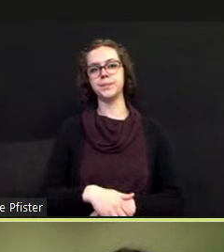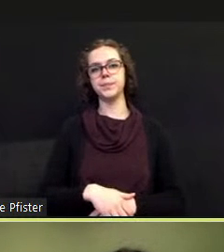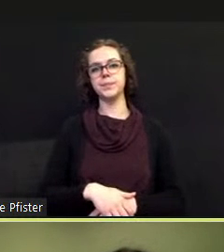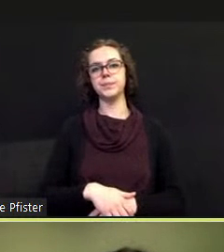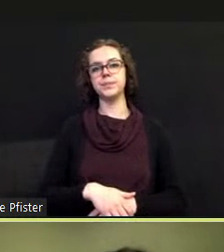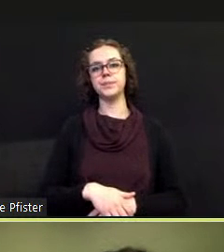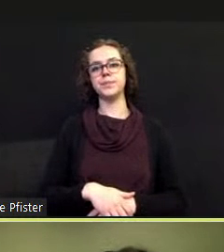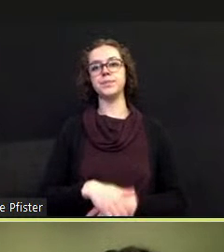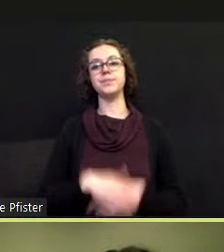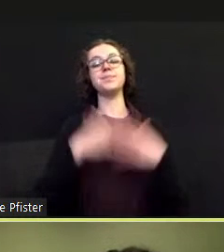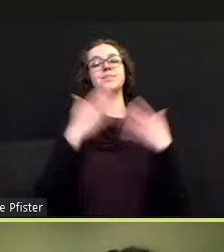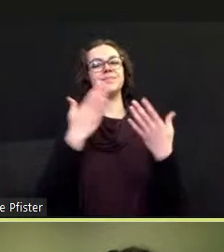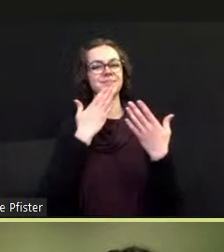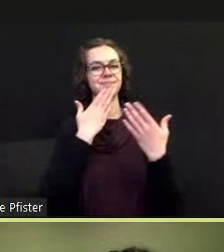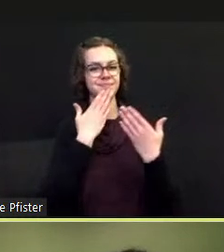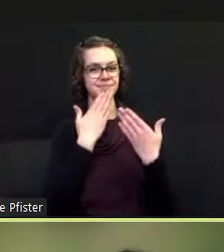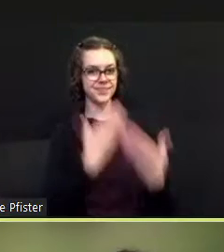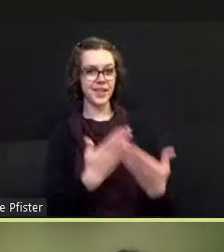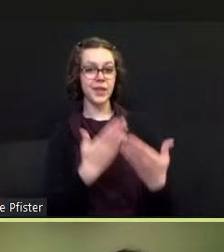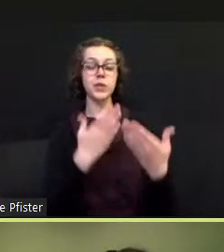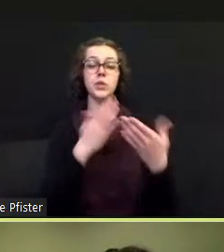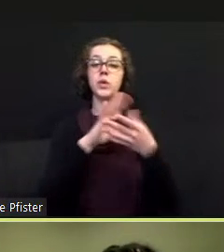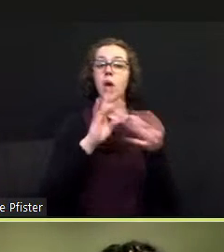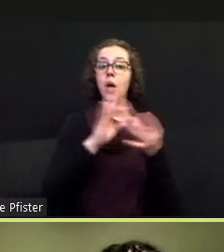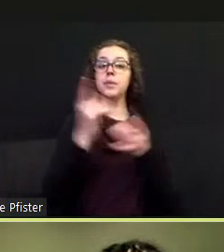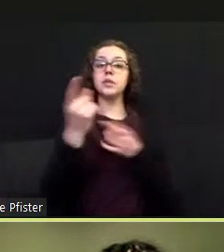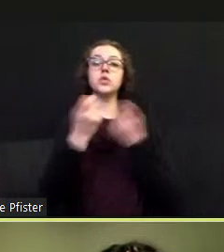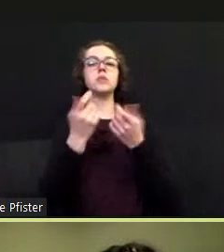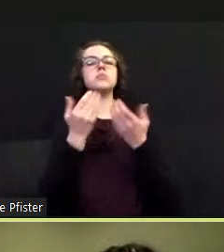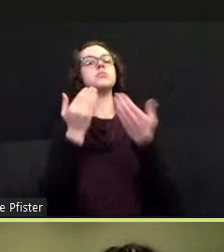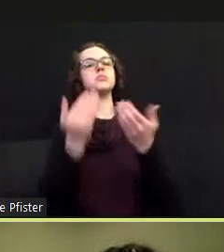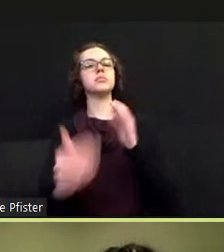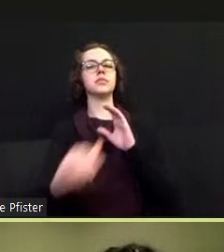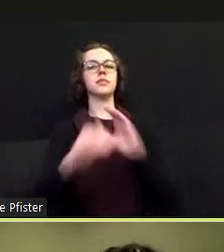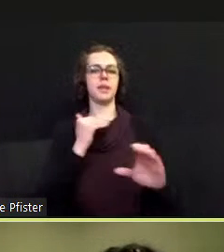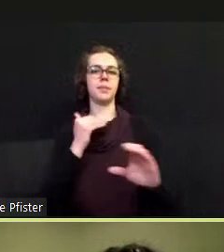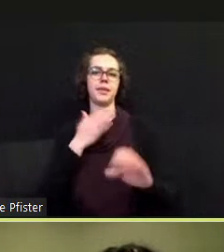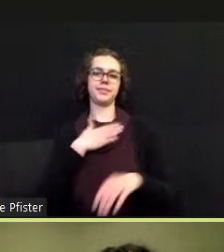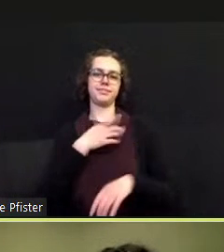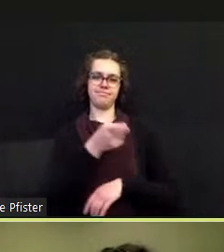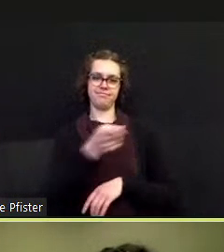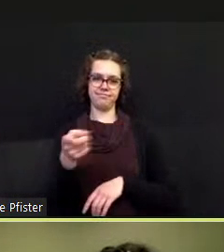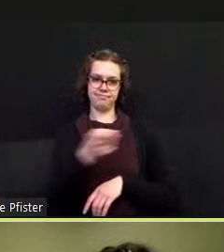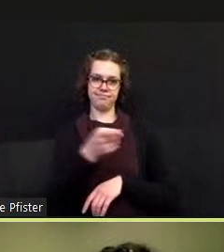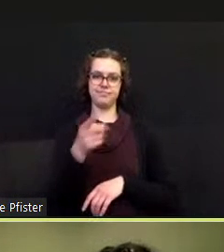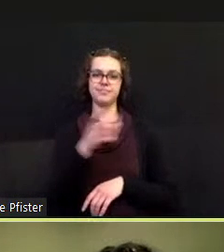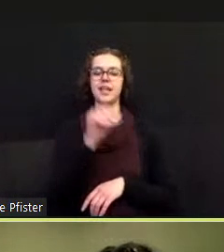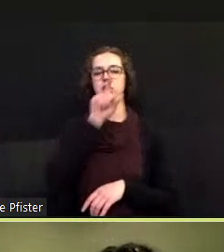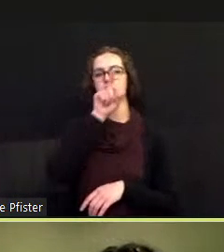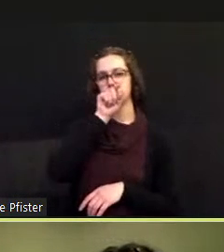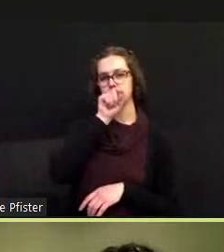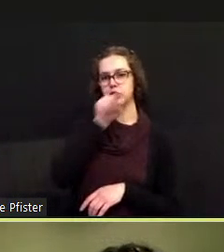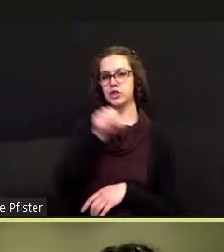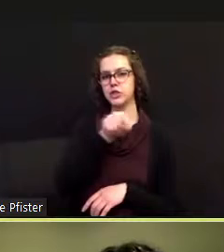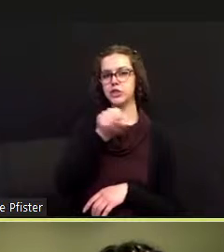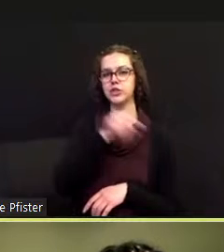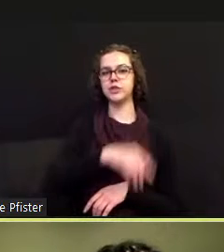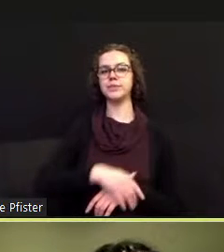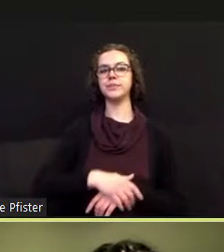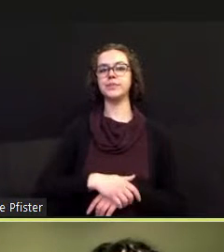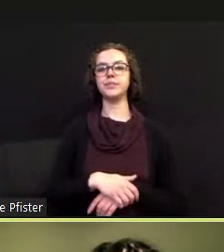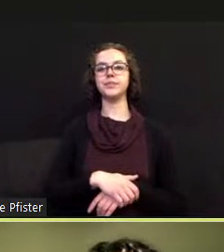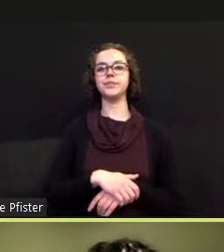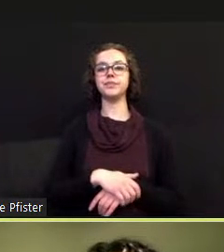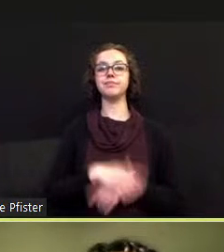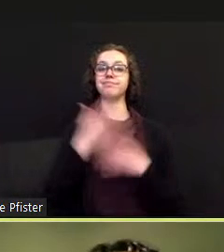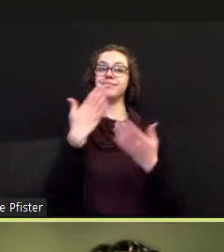All right, so thank you. If you have comments or questions, feel free to contact me at my email or on Twitter, and